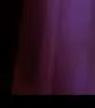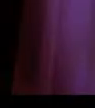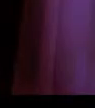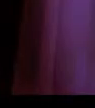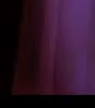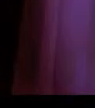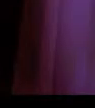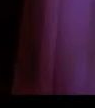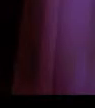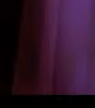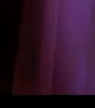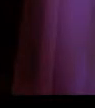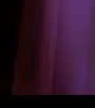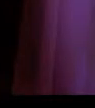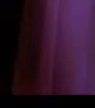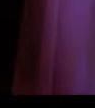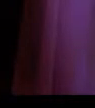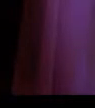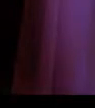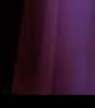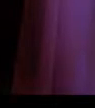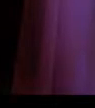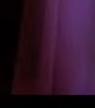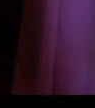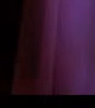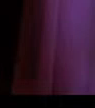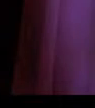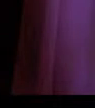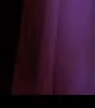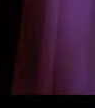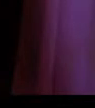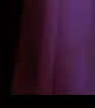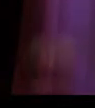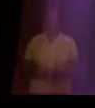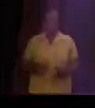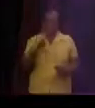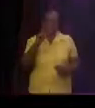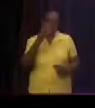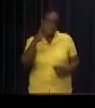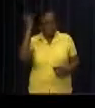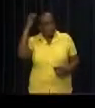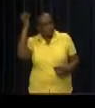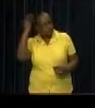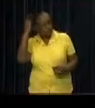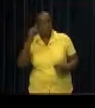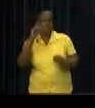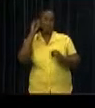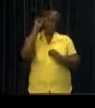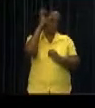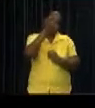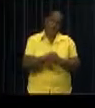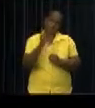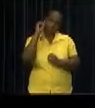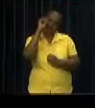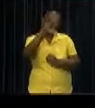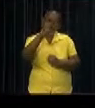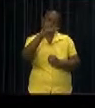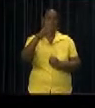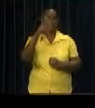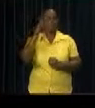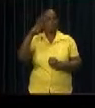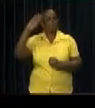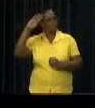Welcome to your news review in English, I'm your presenter Dakota Simpson. In 2009, the police force,